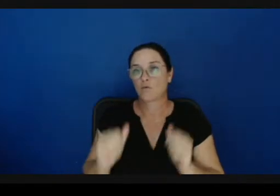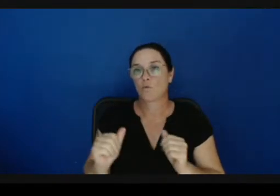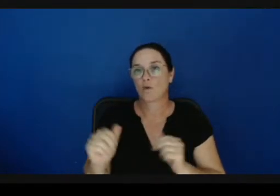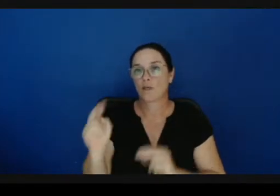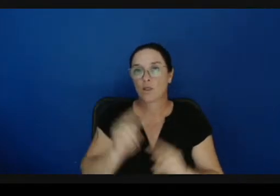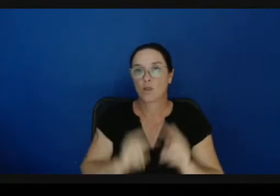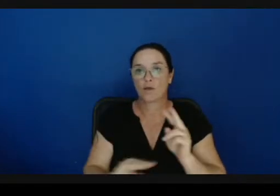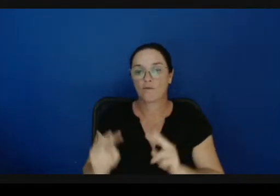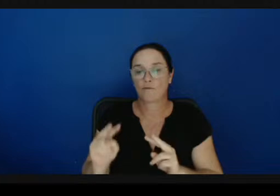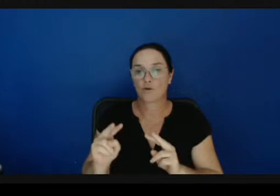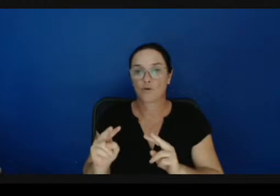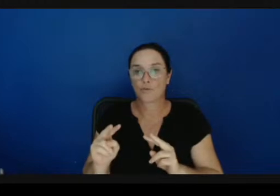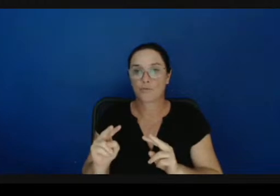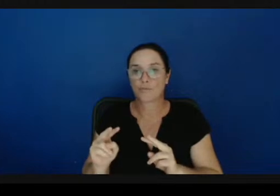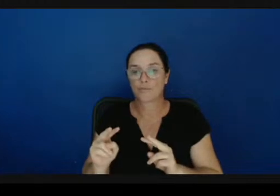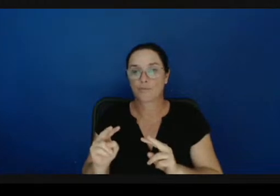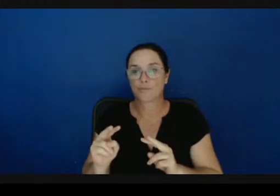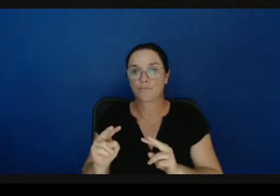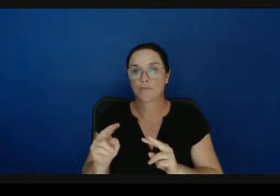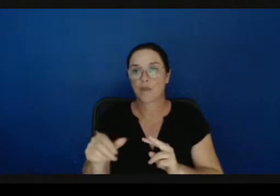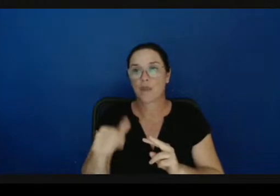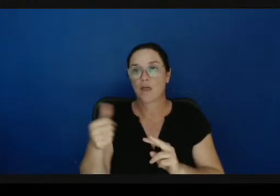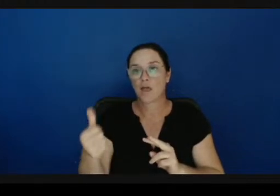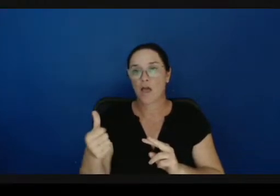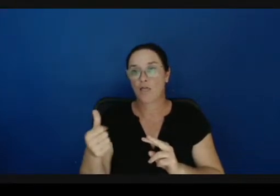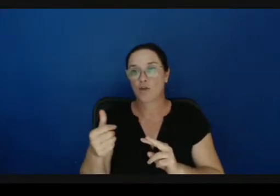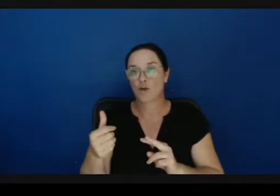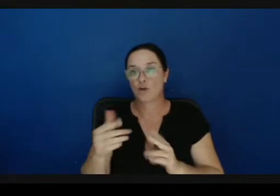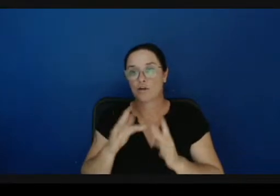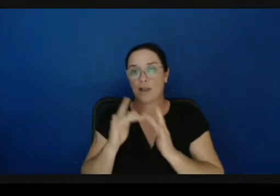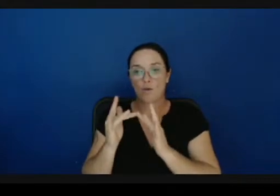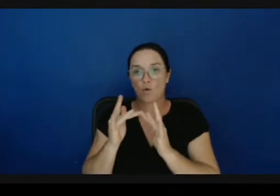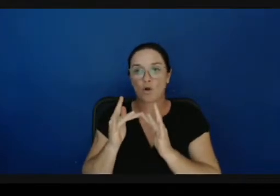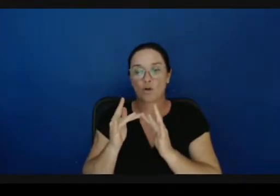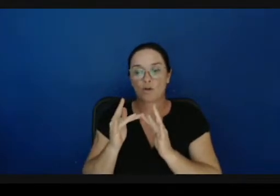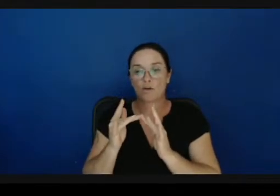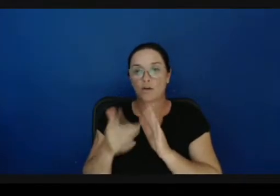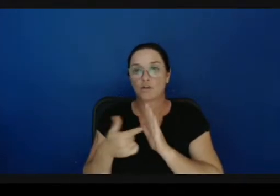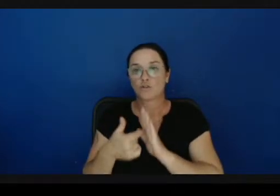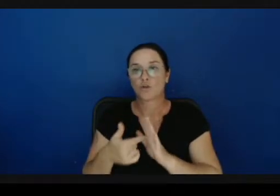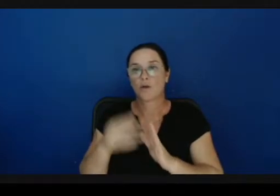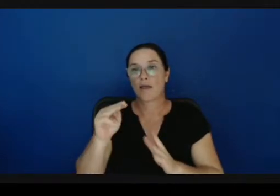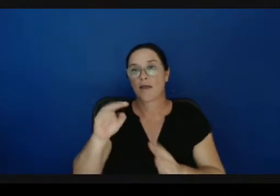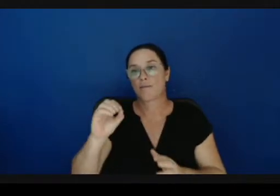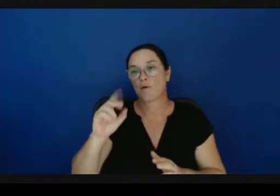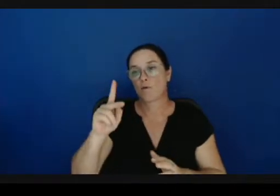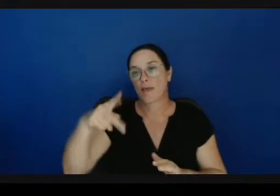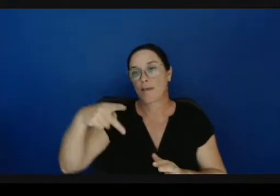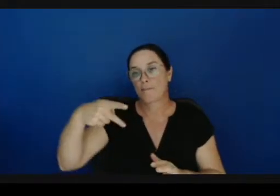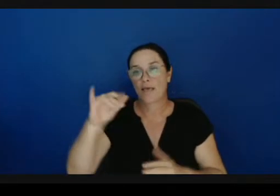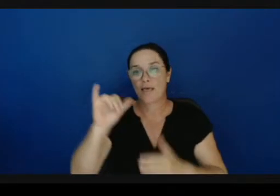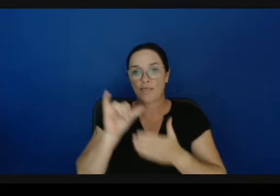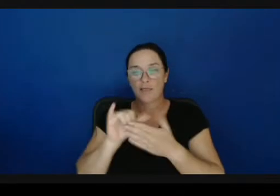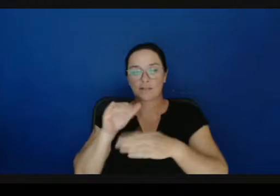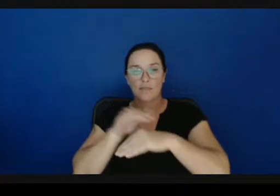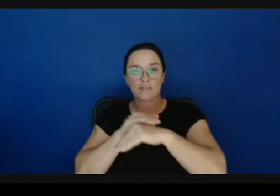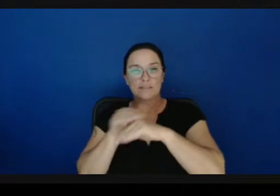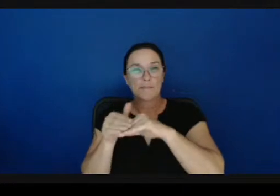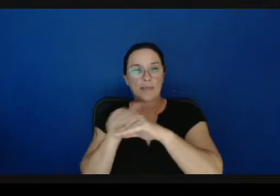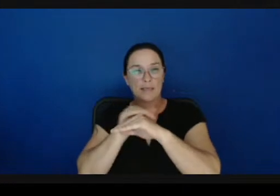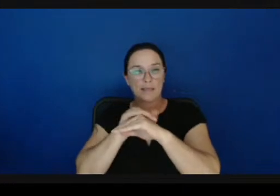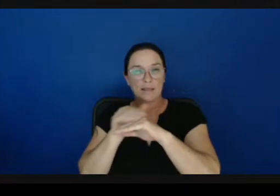that other seismic network and show you guys MOKP at the summit. And it